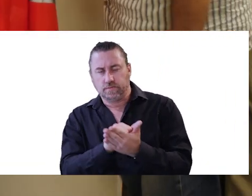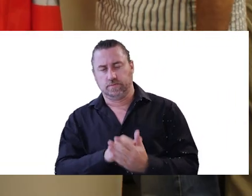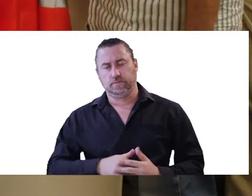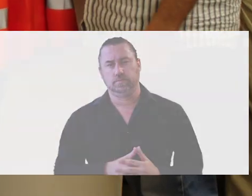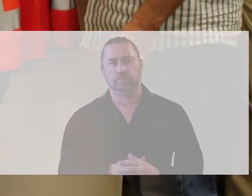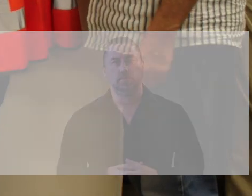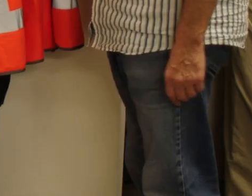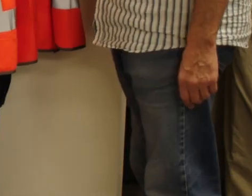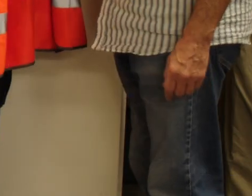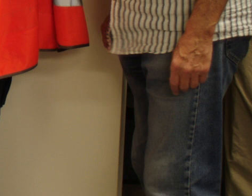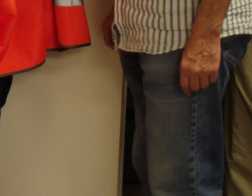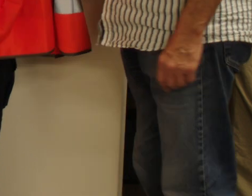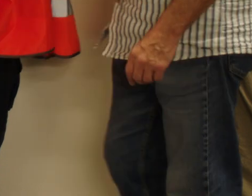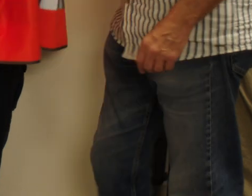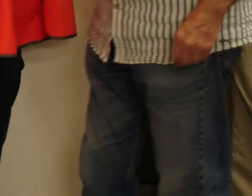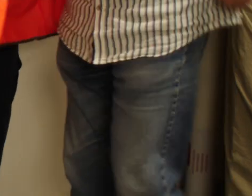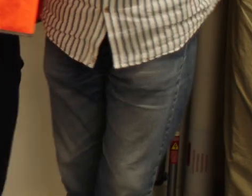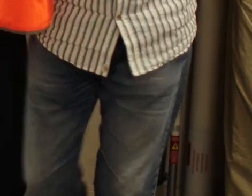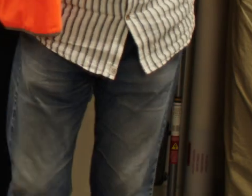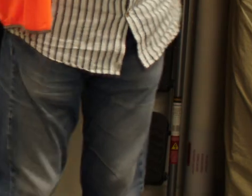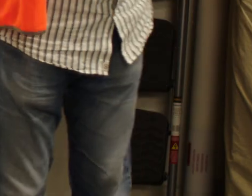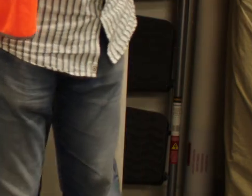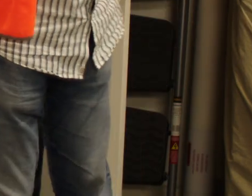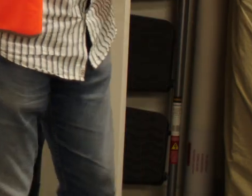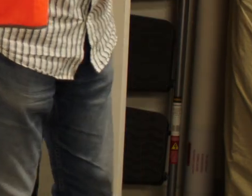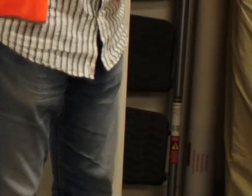an orange high-vis vest.